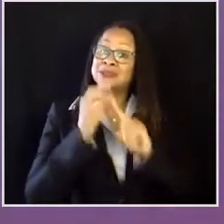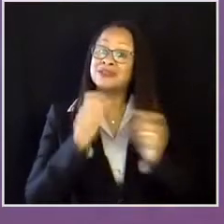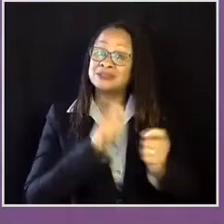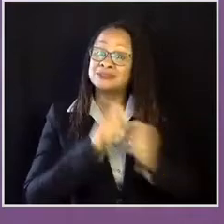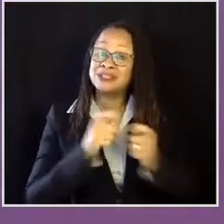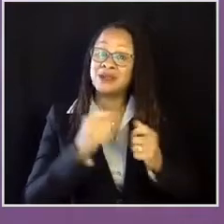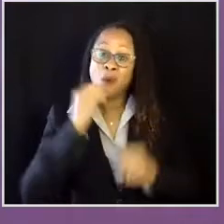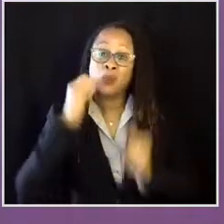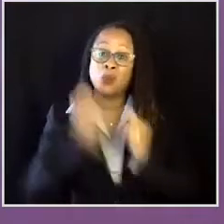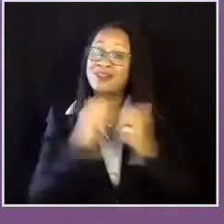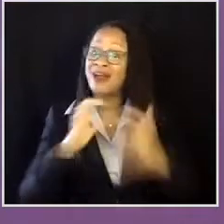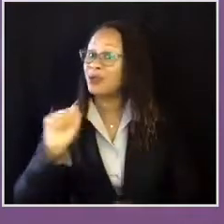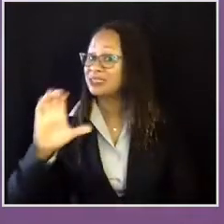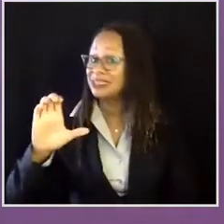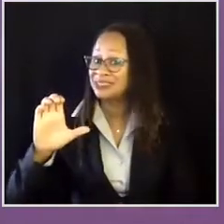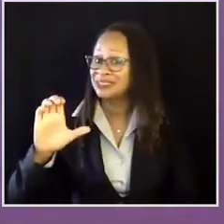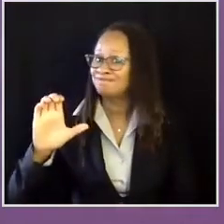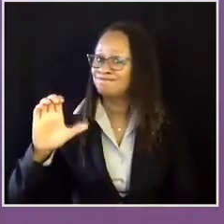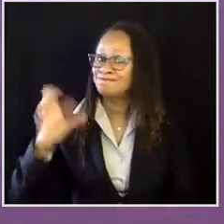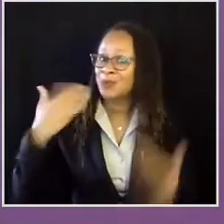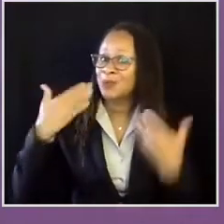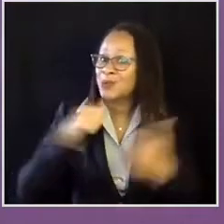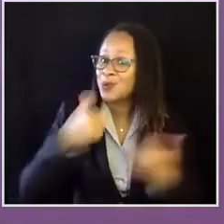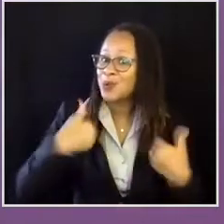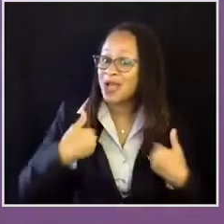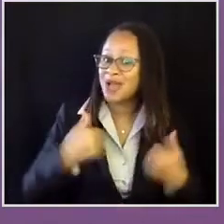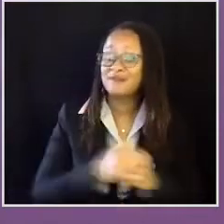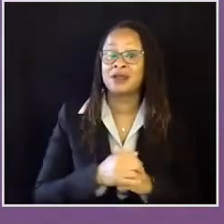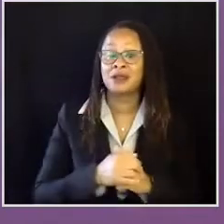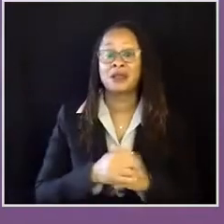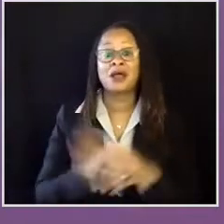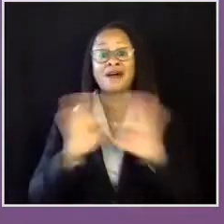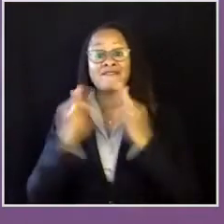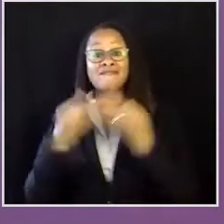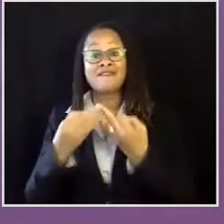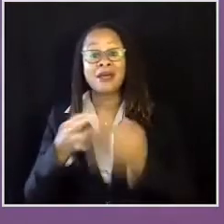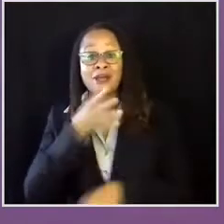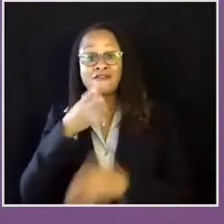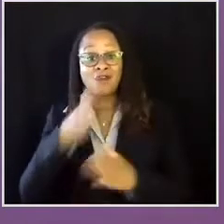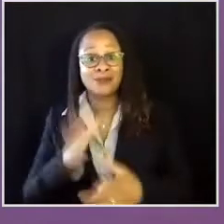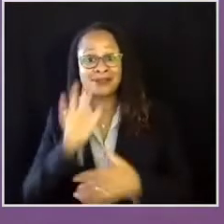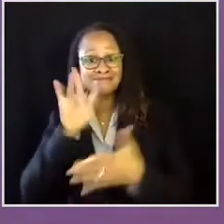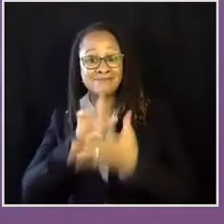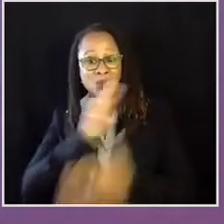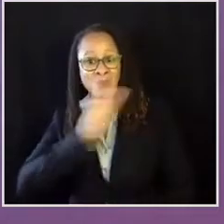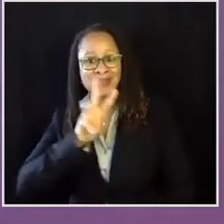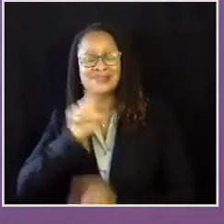have. Our family farmers in the Midwest are facing historic drought.